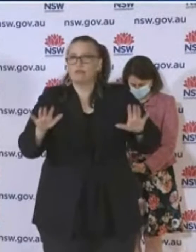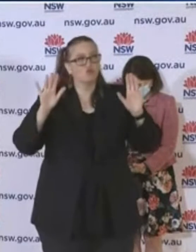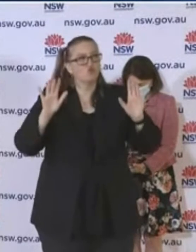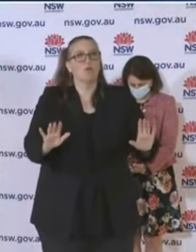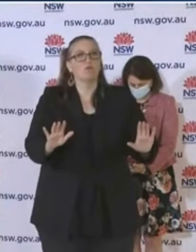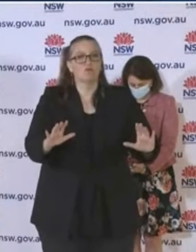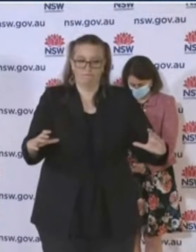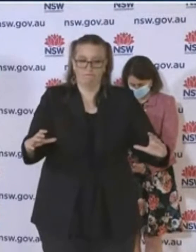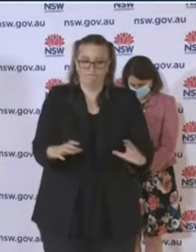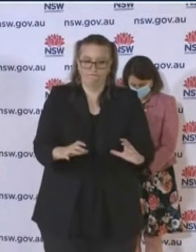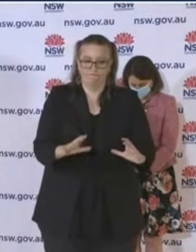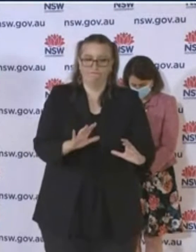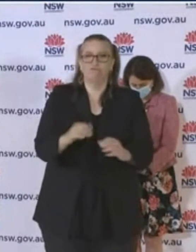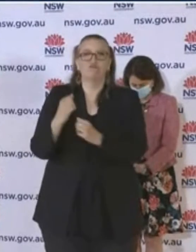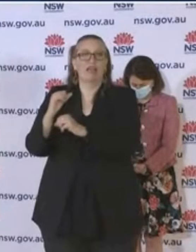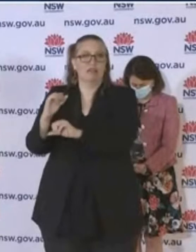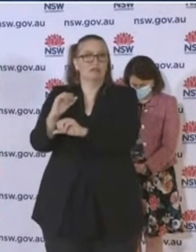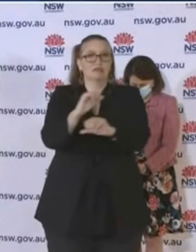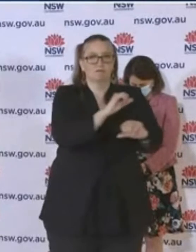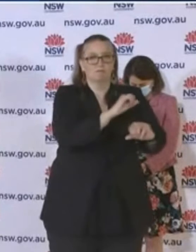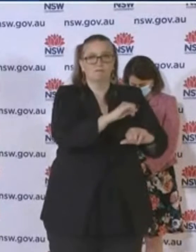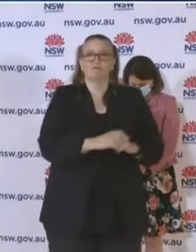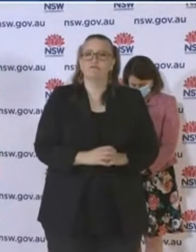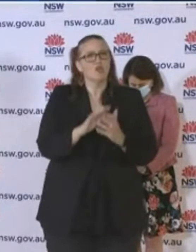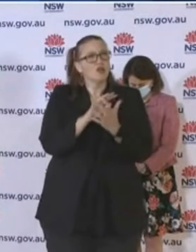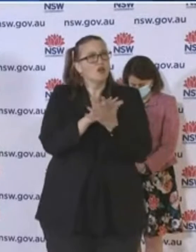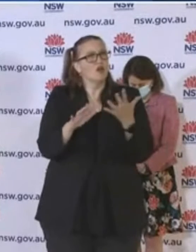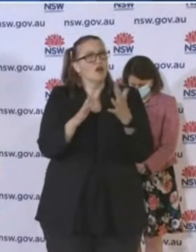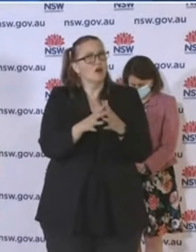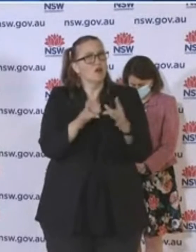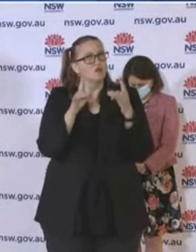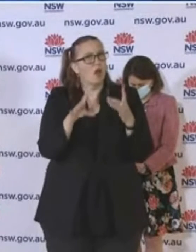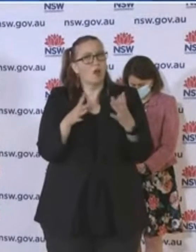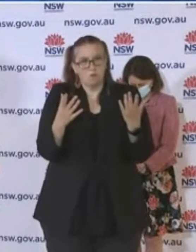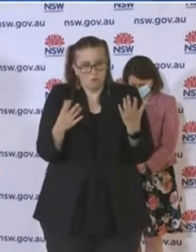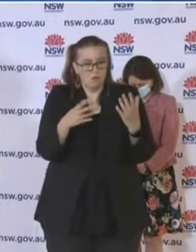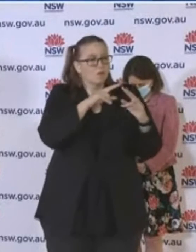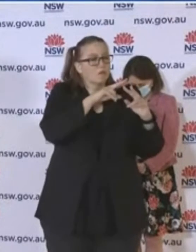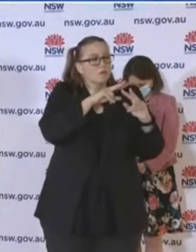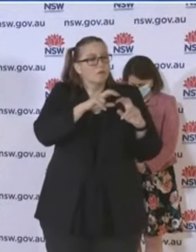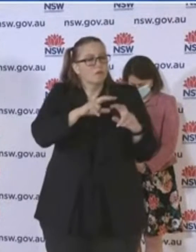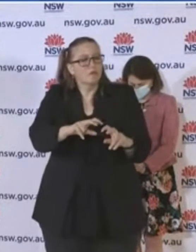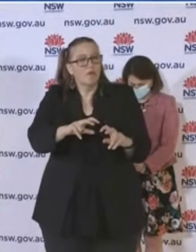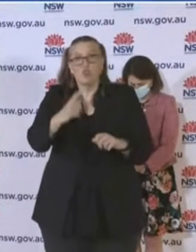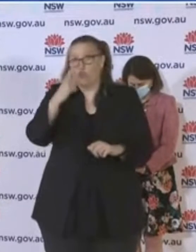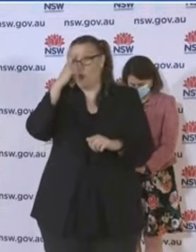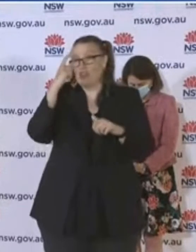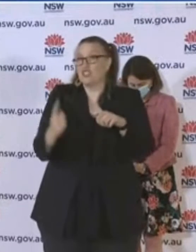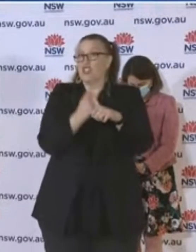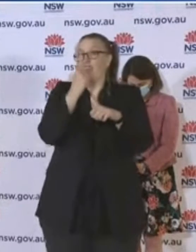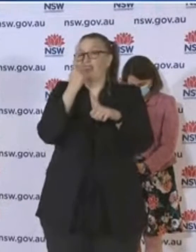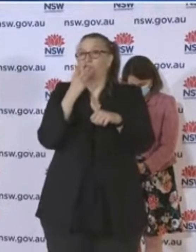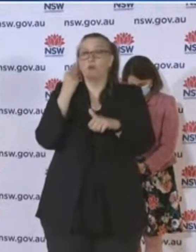staff are protected. My understanding is that the initial investigation suggests that it was initially introduced by